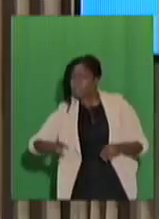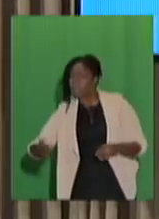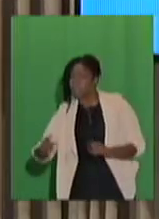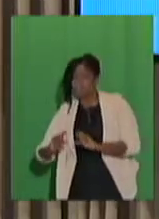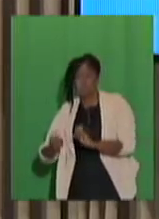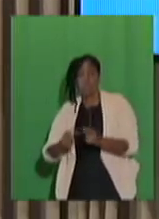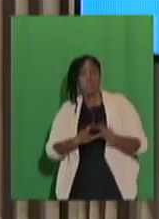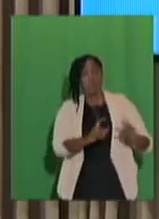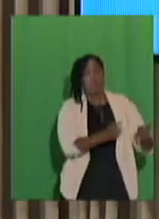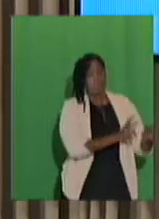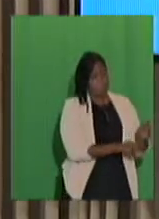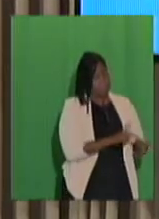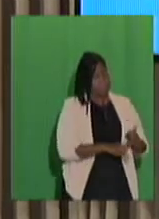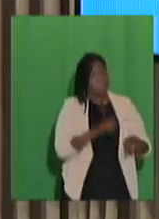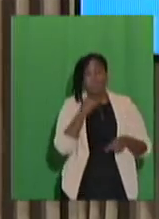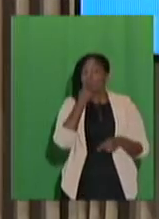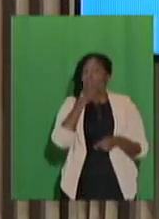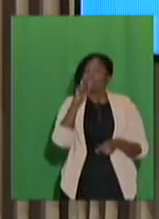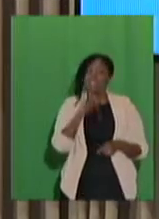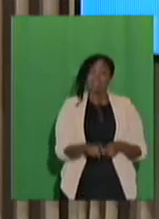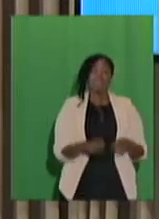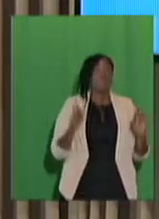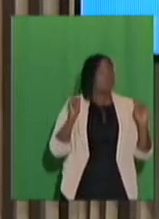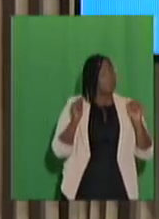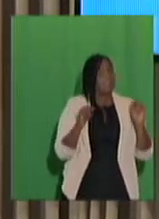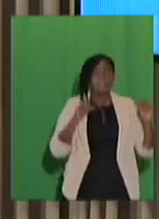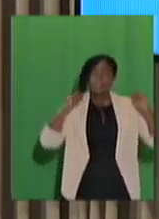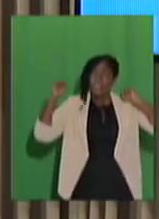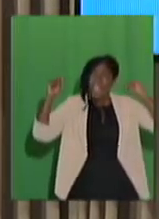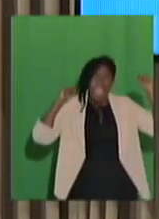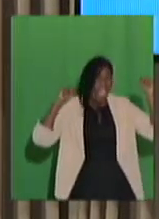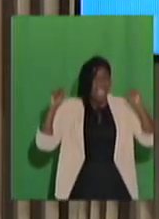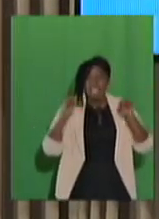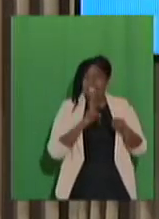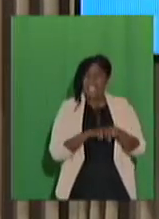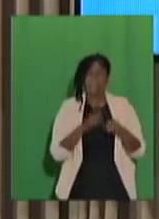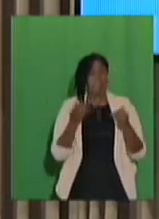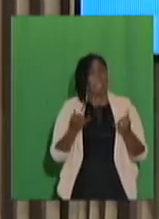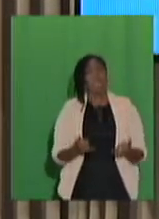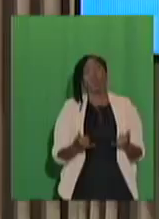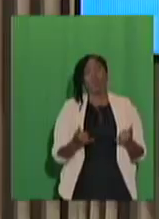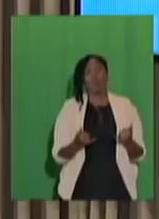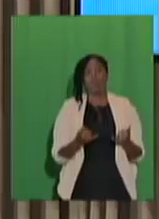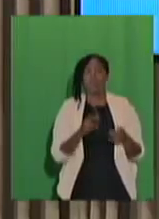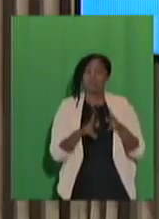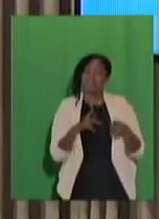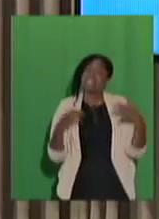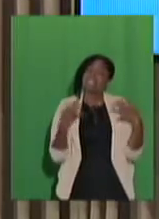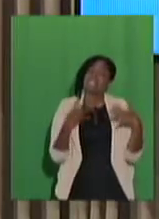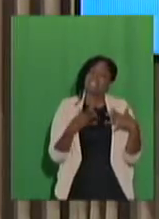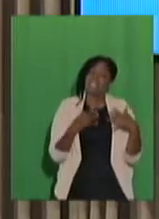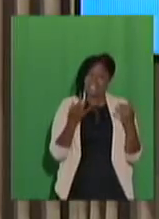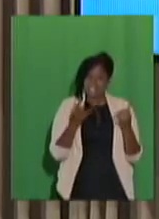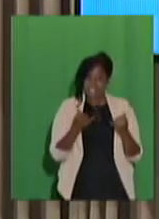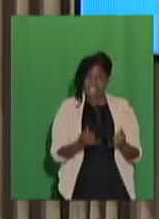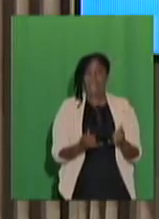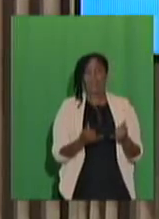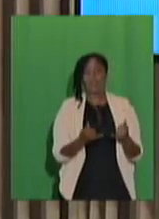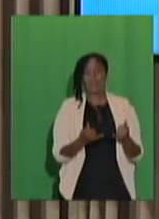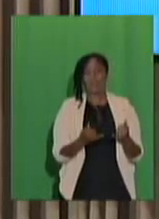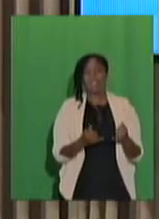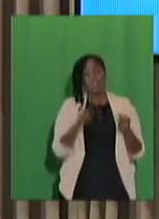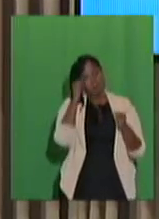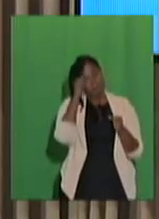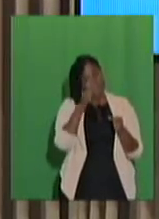need it, because this is a very traumatic time for them. Remember, this issue of COVID is new, it's